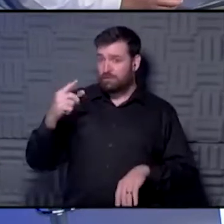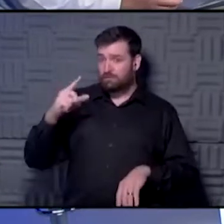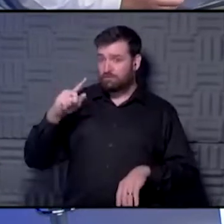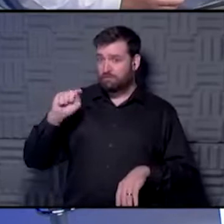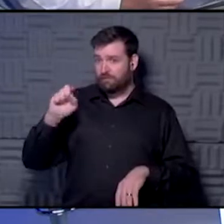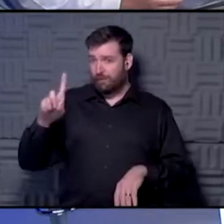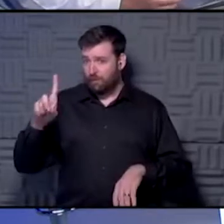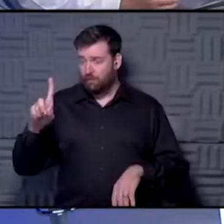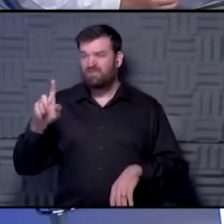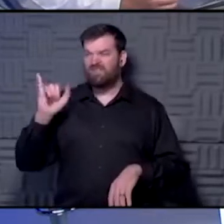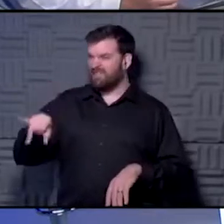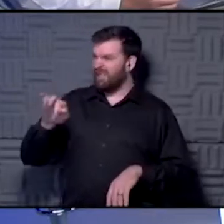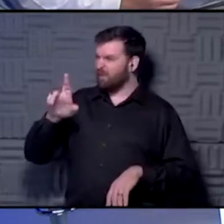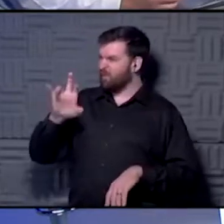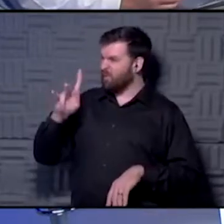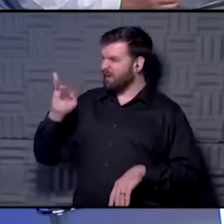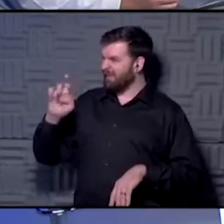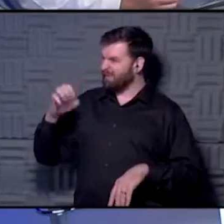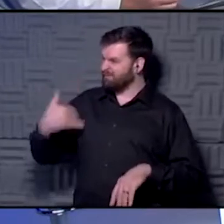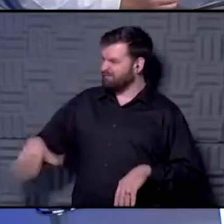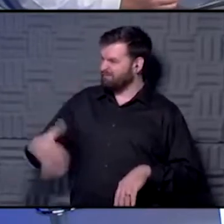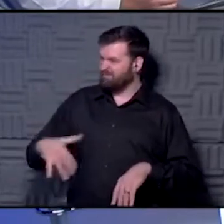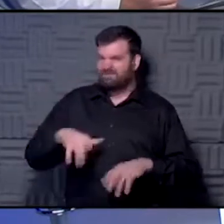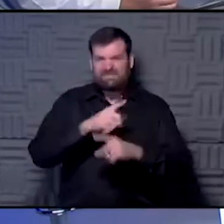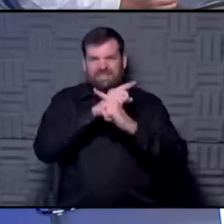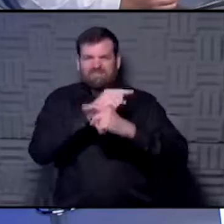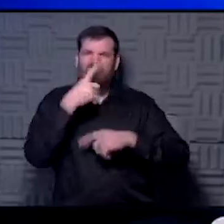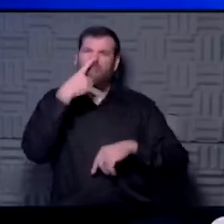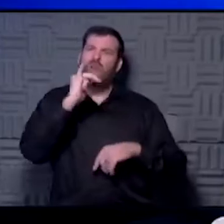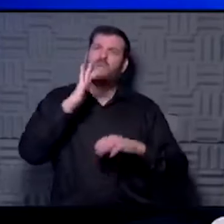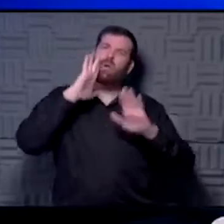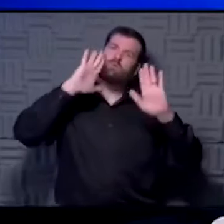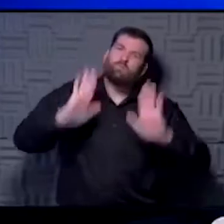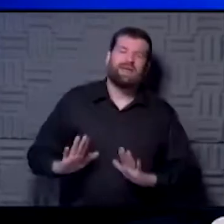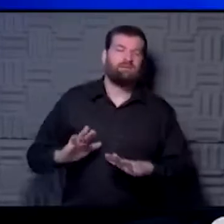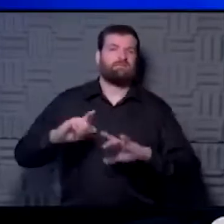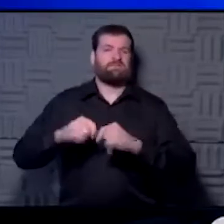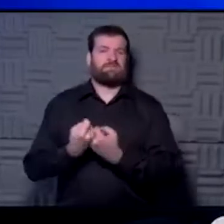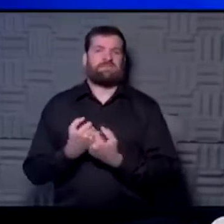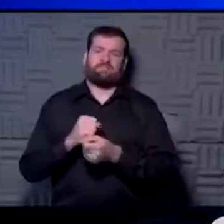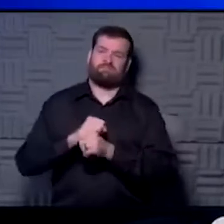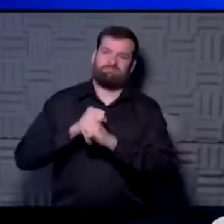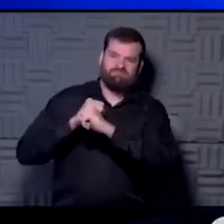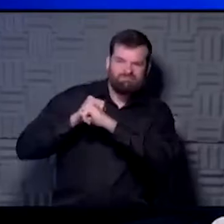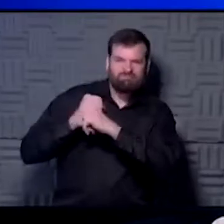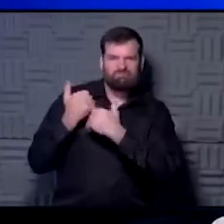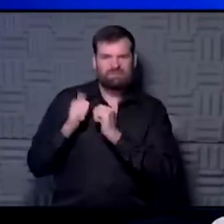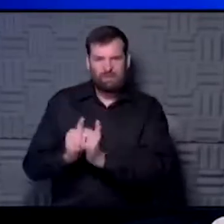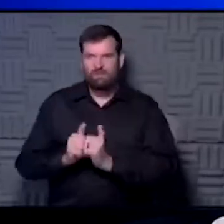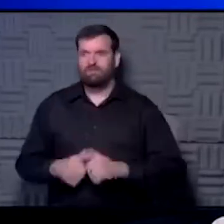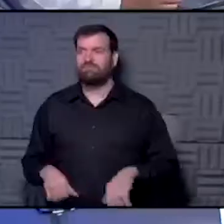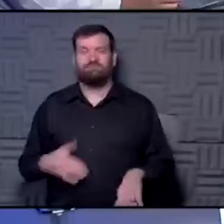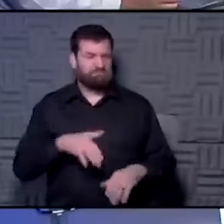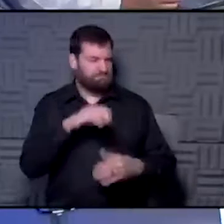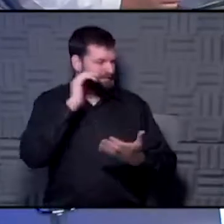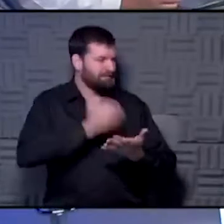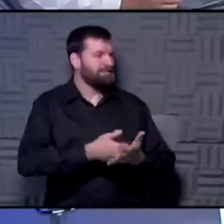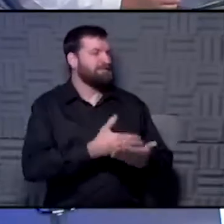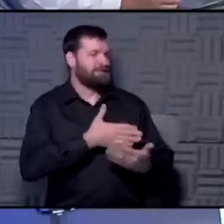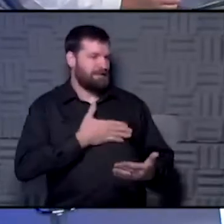was awesome. How about that rookie? He was awesome. How about the defense? They looked great. That was a team effort, huh? Yes, very Really? good. My son was happy. He